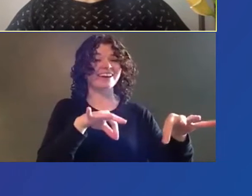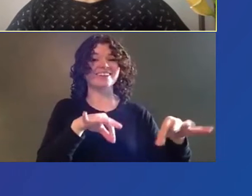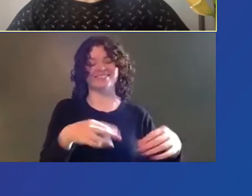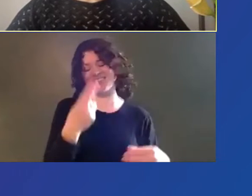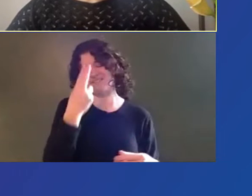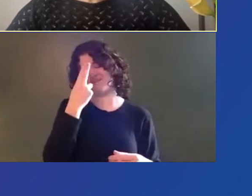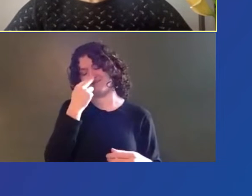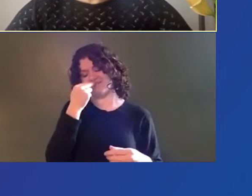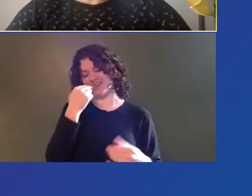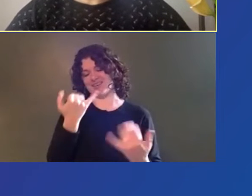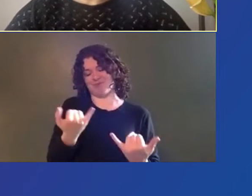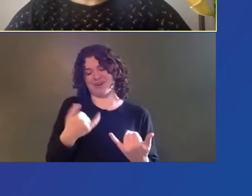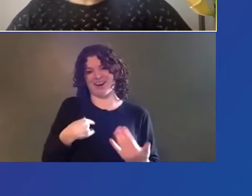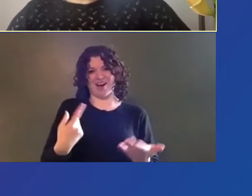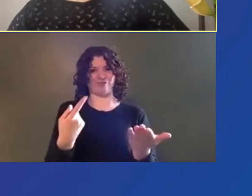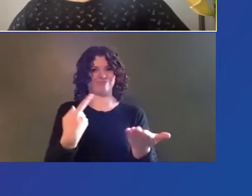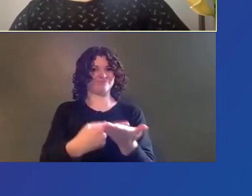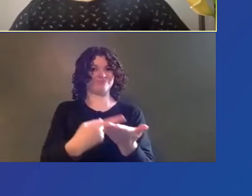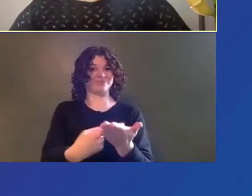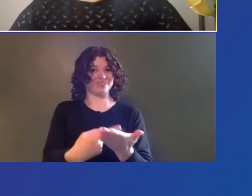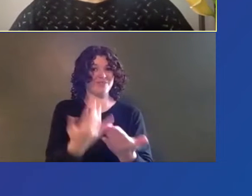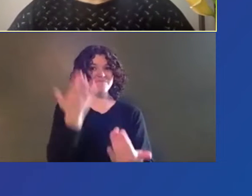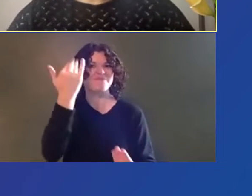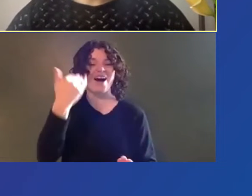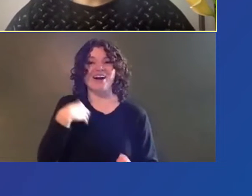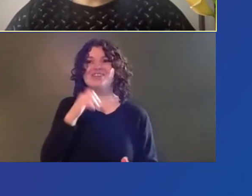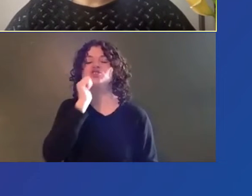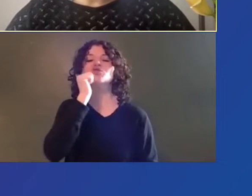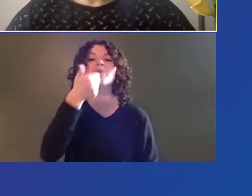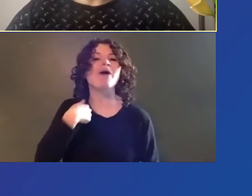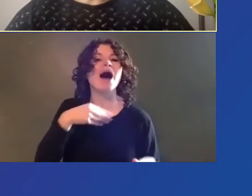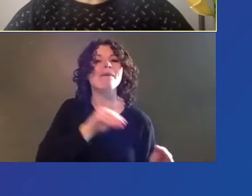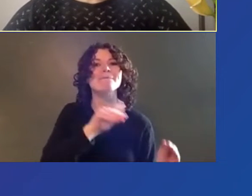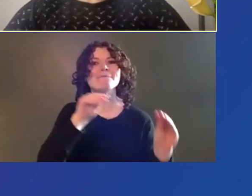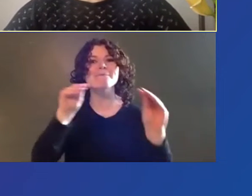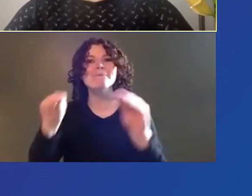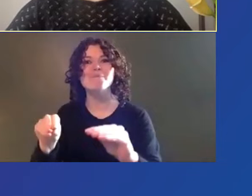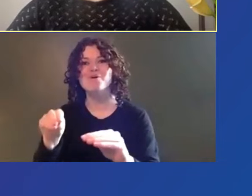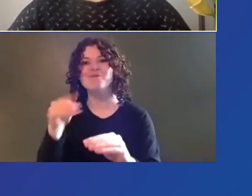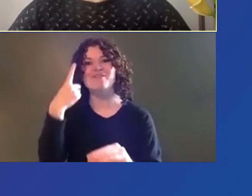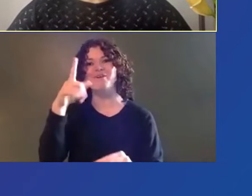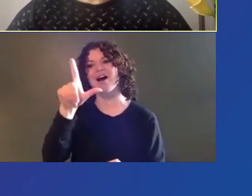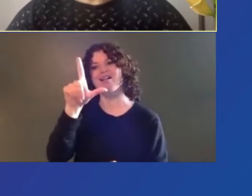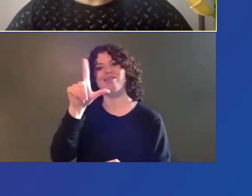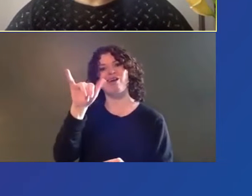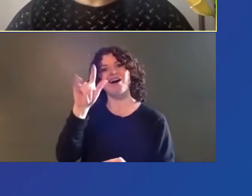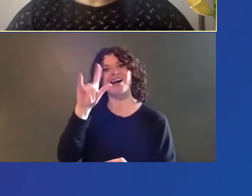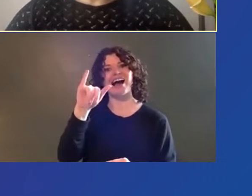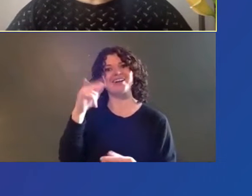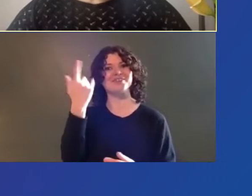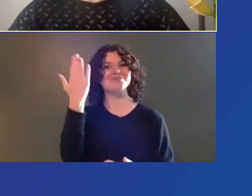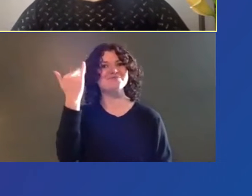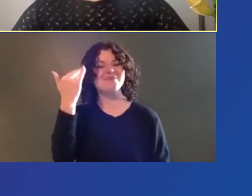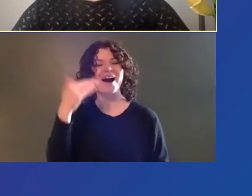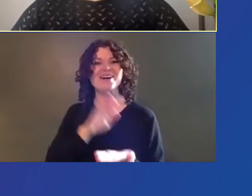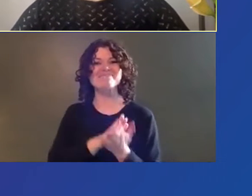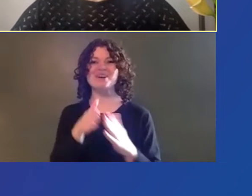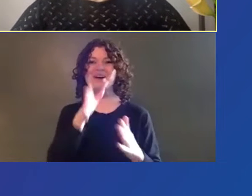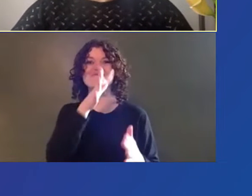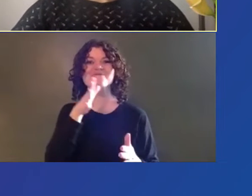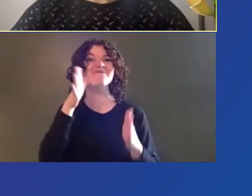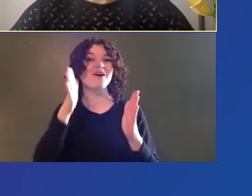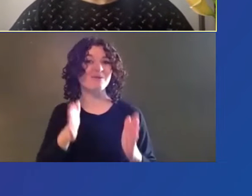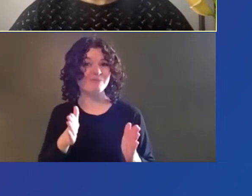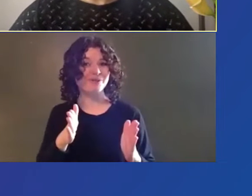conversation because I am moving tomorrow to Long Island for the season to be a farmer. And so I've been studying farming for the